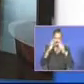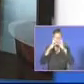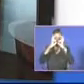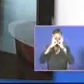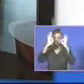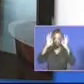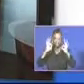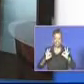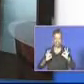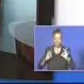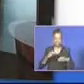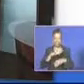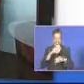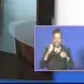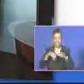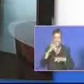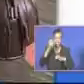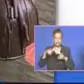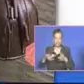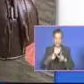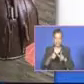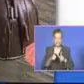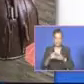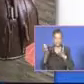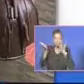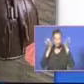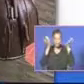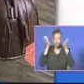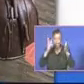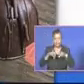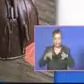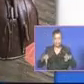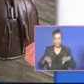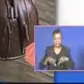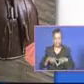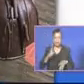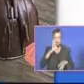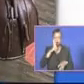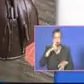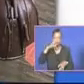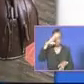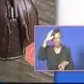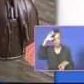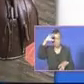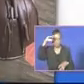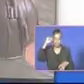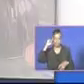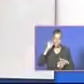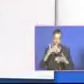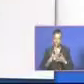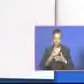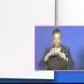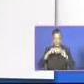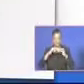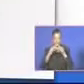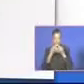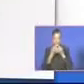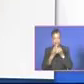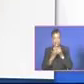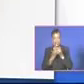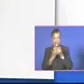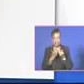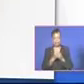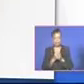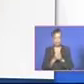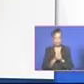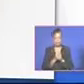Port Lucaya marketplace. The company is owned and operated by a mother-daughter team, Daphne Amarod Cates and Amanda Amarod